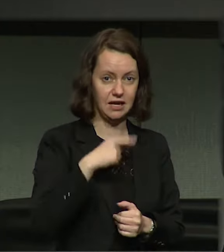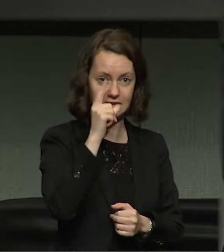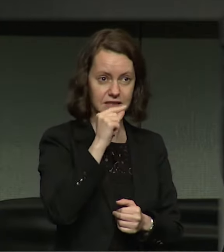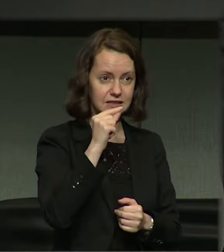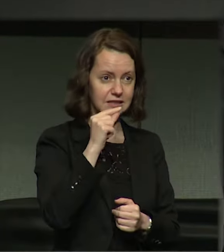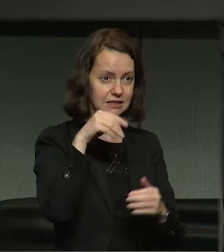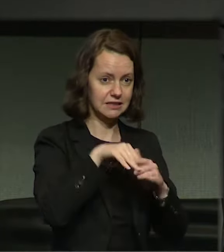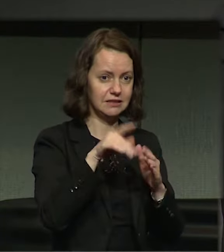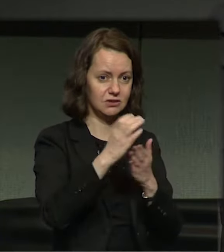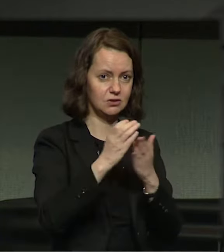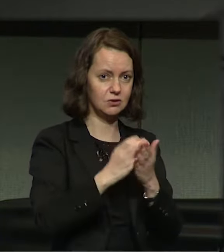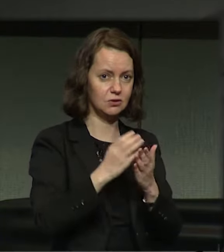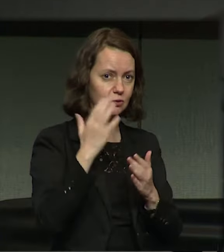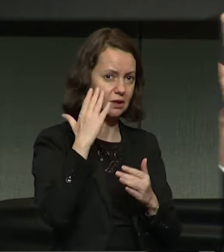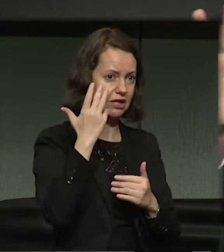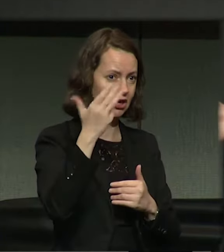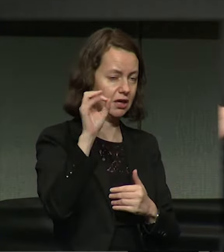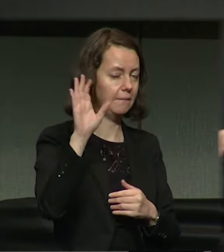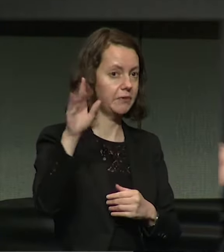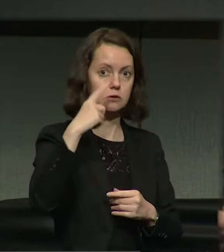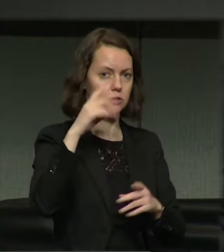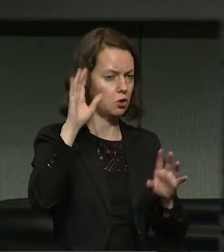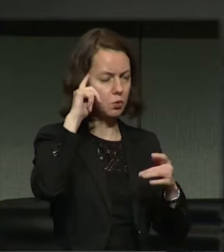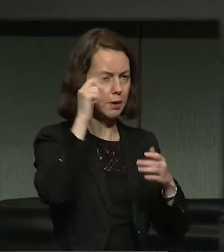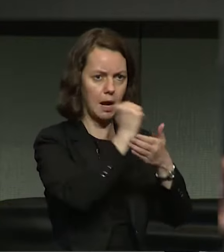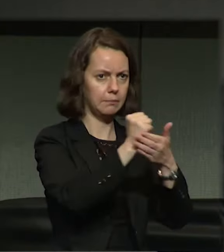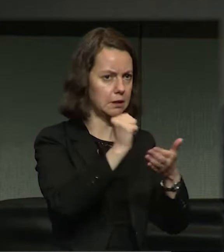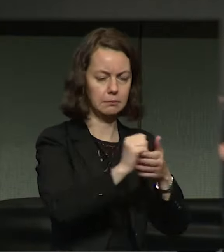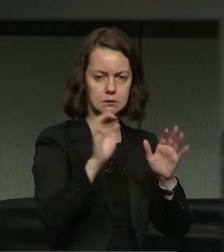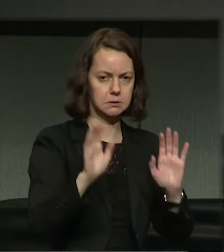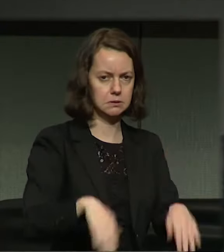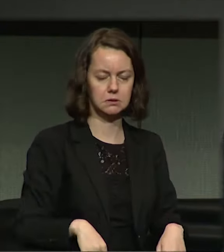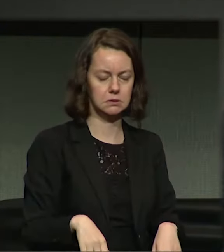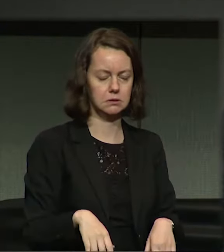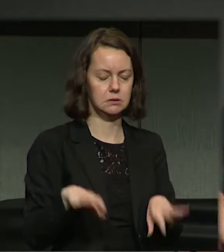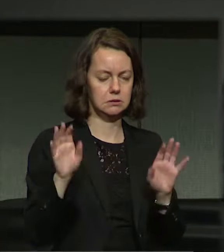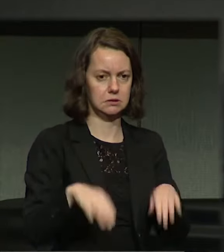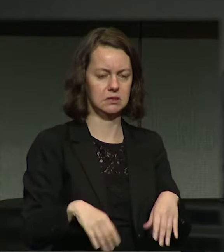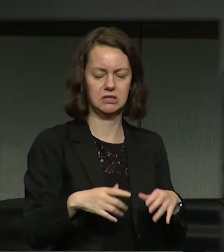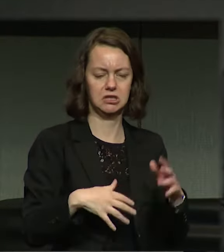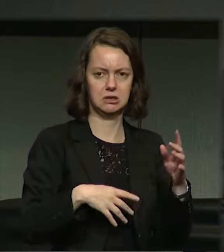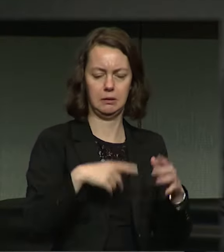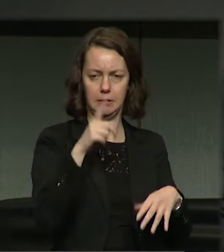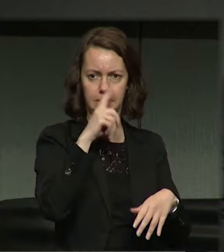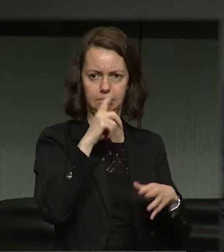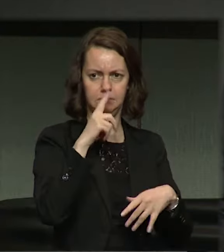that. And they said, don't worry about the score. That's just the way we sort people out.